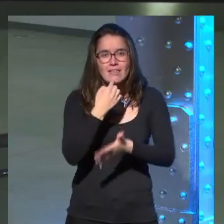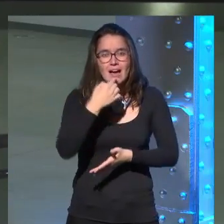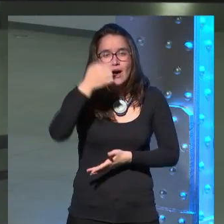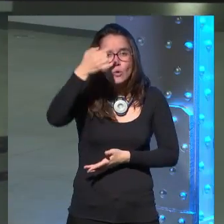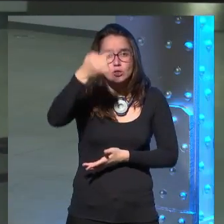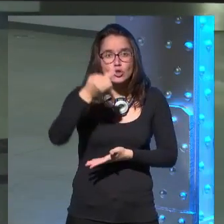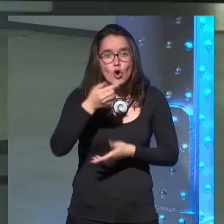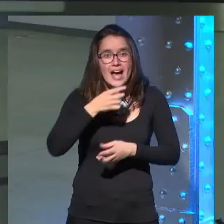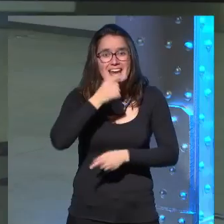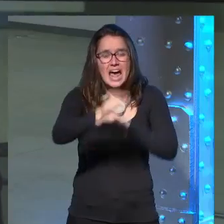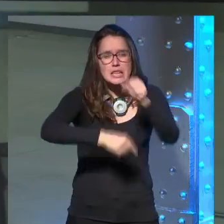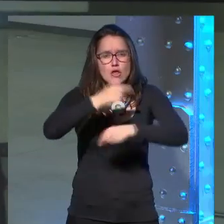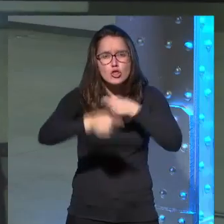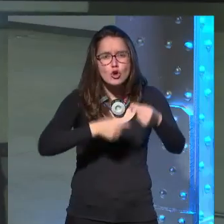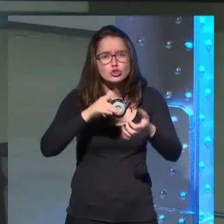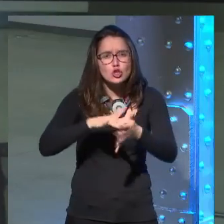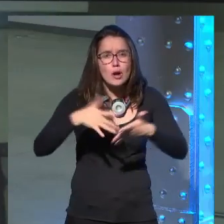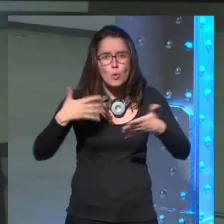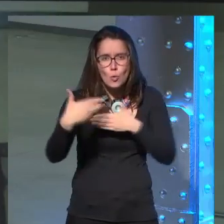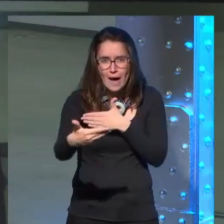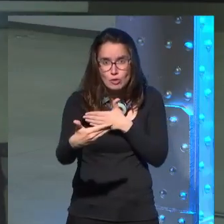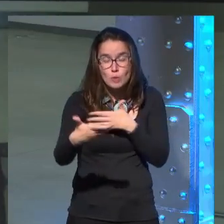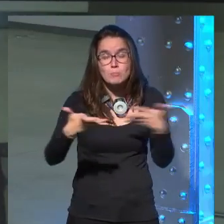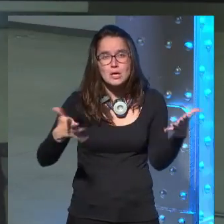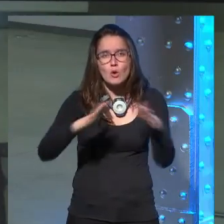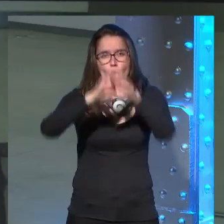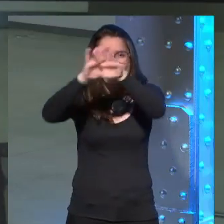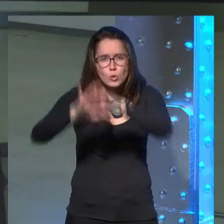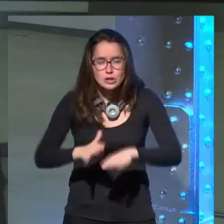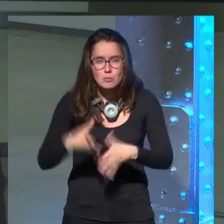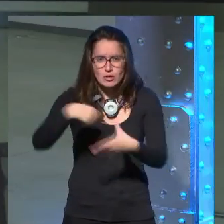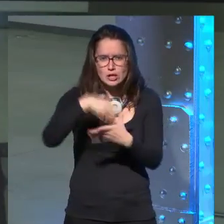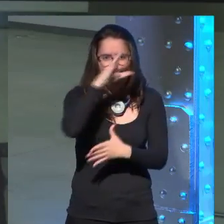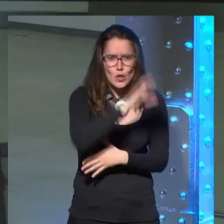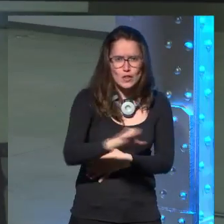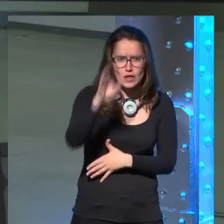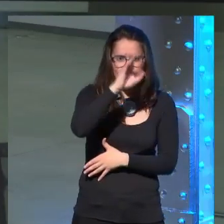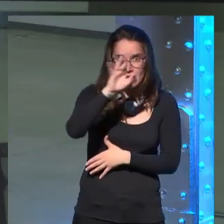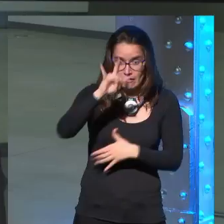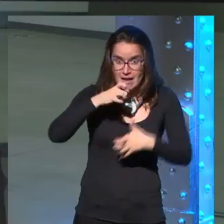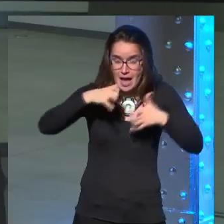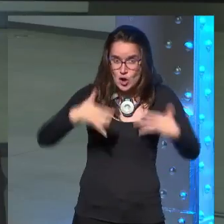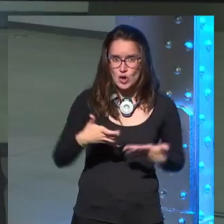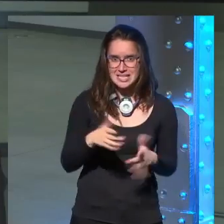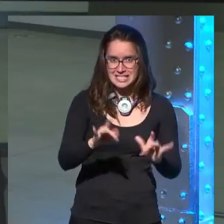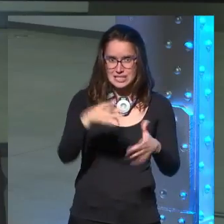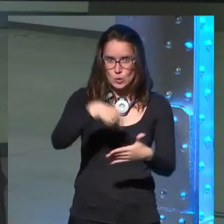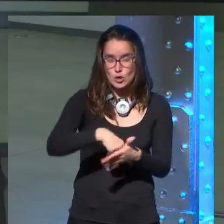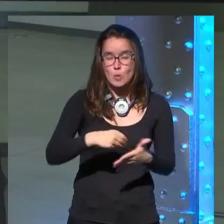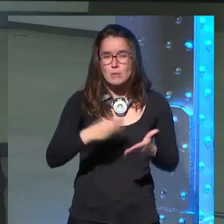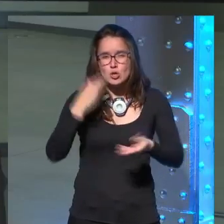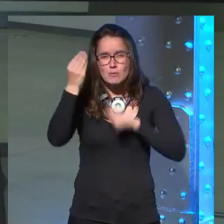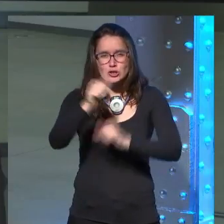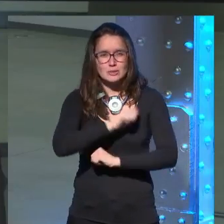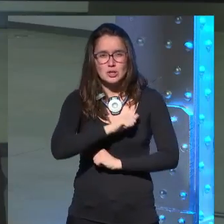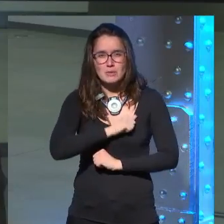But ultimately, I think this unknown, although it's part of science today, I think it will... that we're waiting for another black swan event,